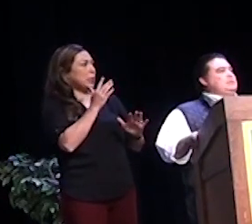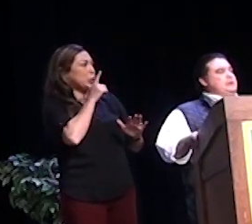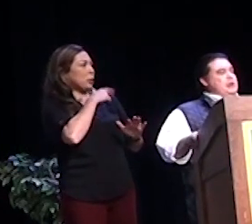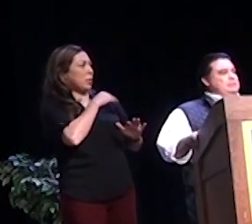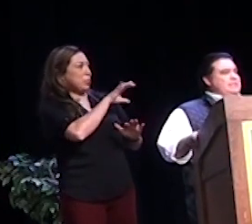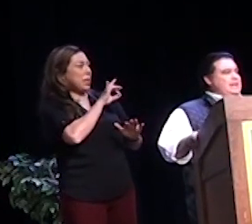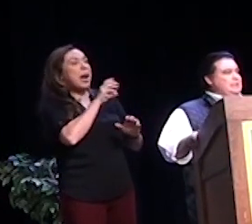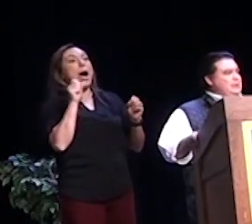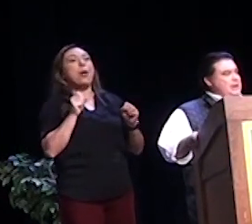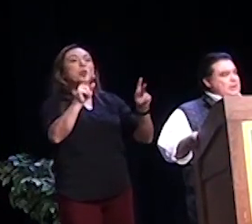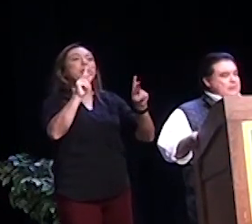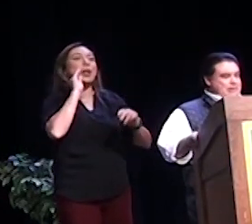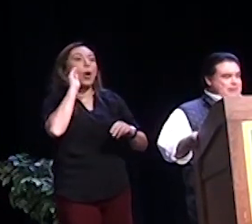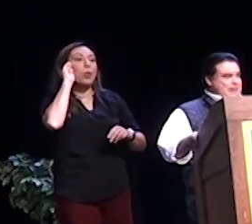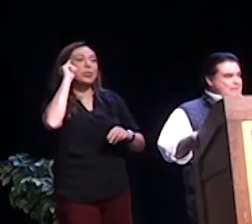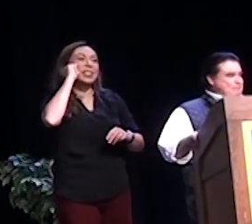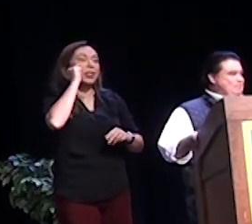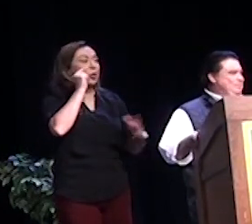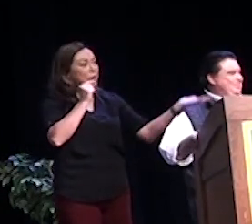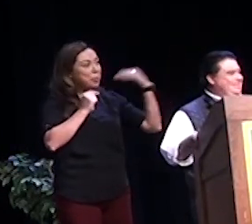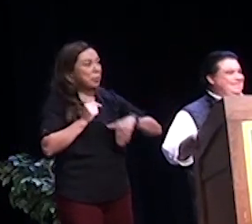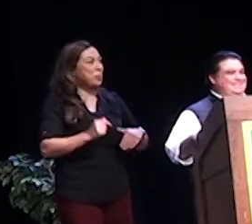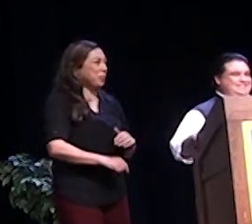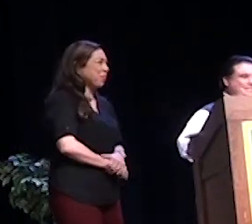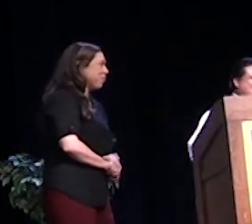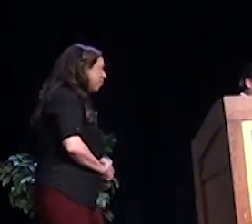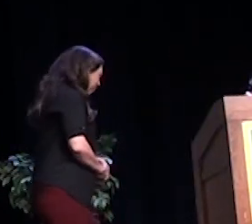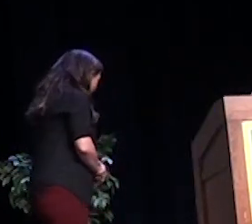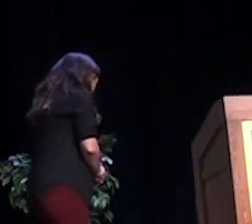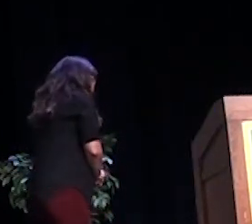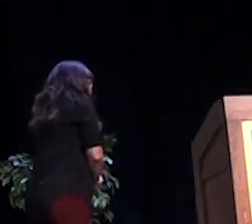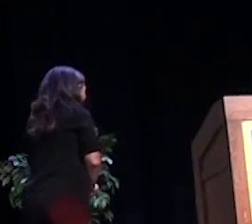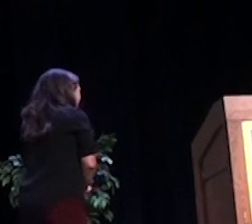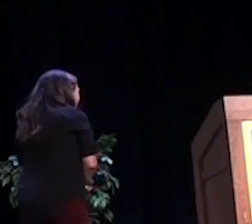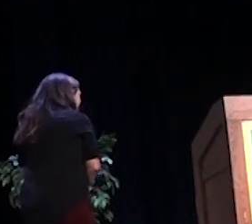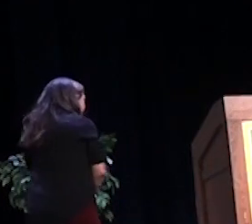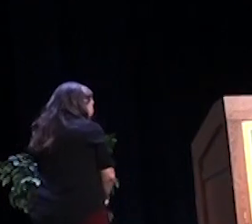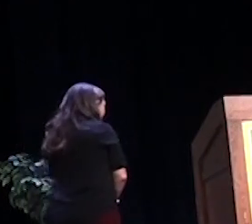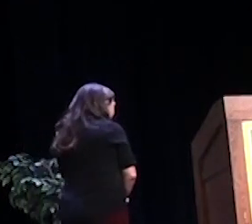with Opportunity Home San Antonio. I'm not right.